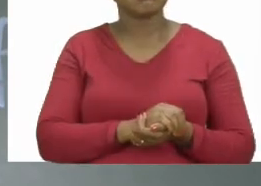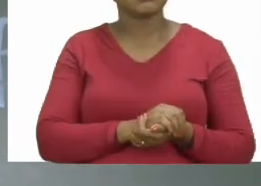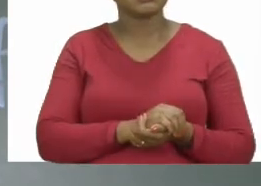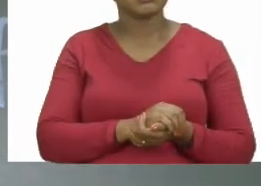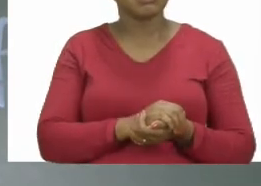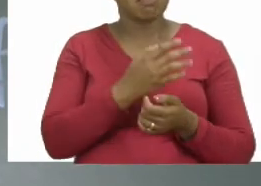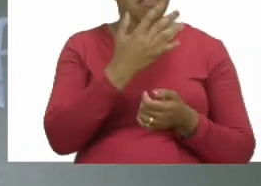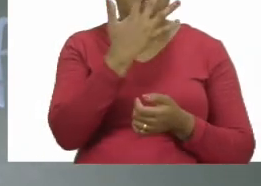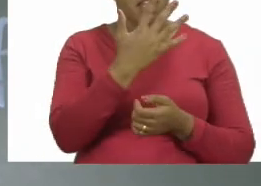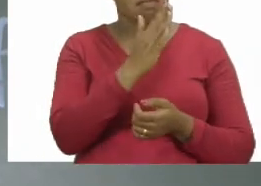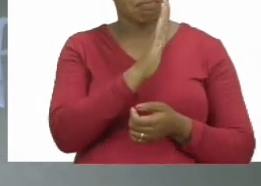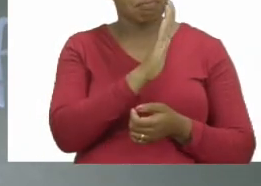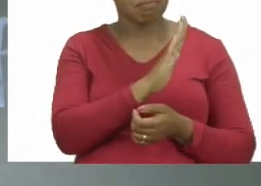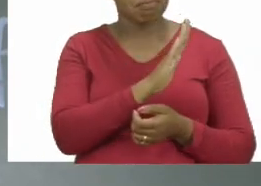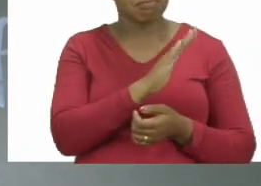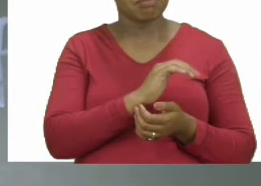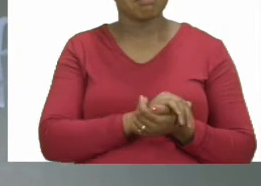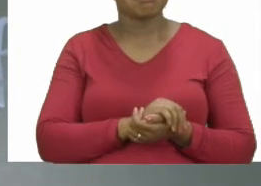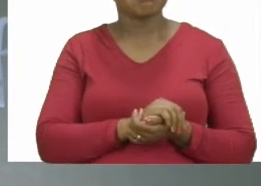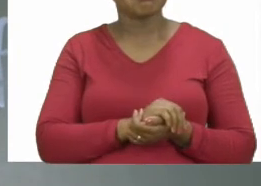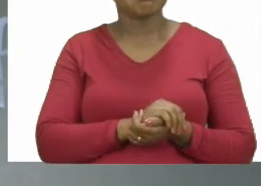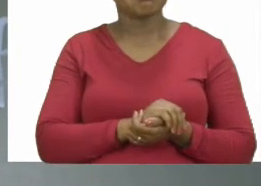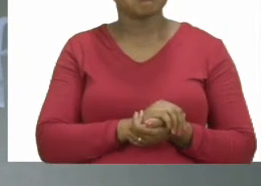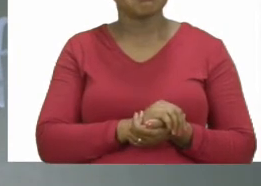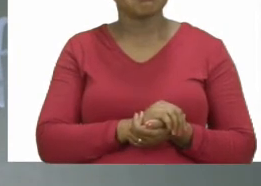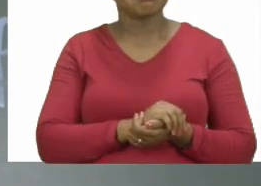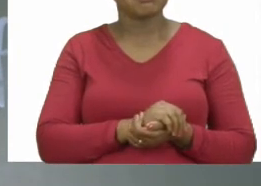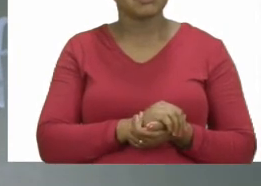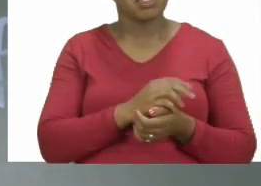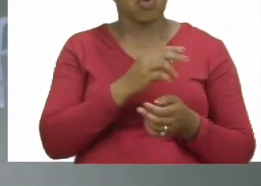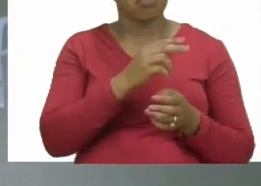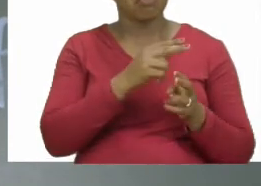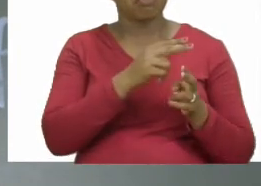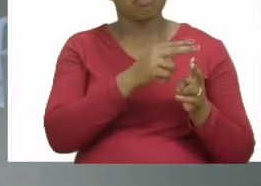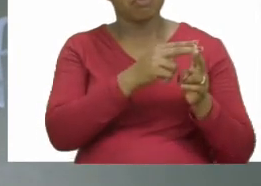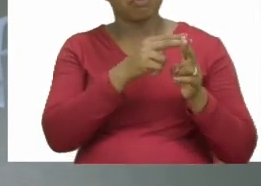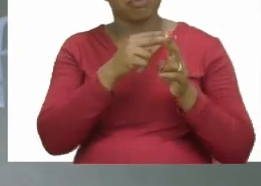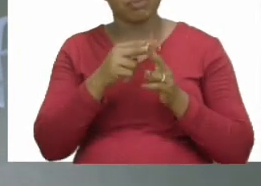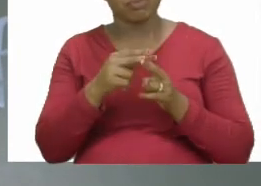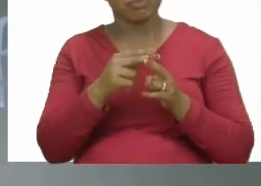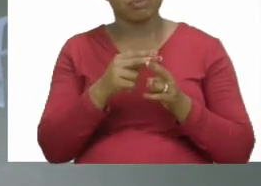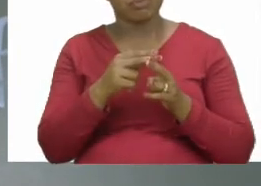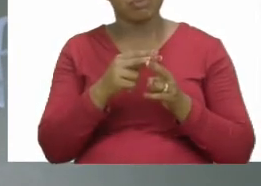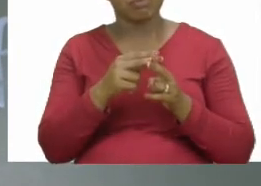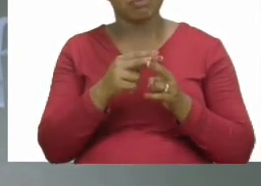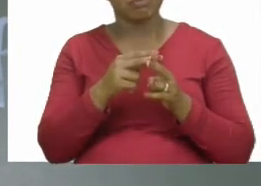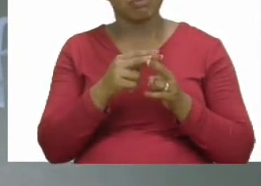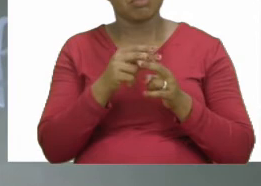left over. Then we say the 1 is added there. Now we have